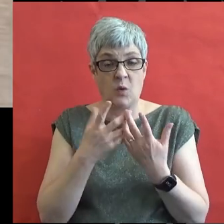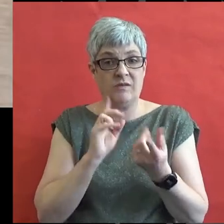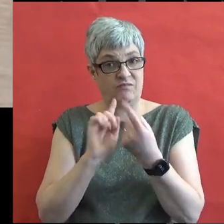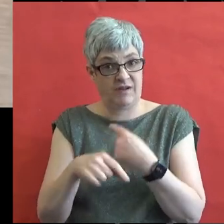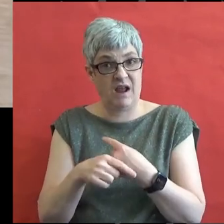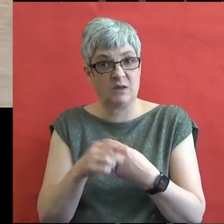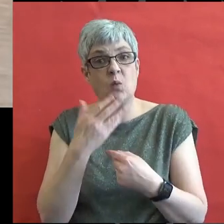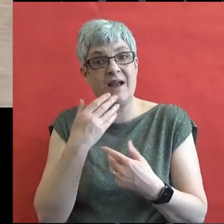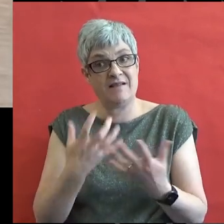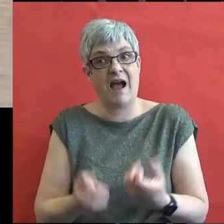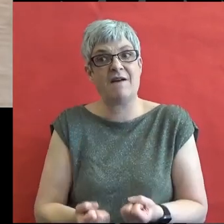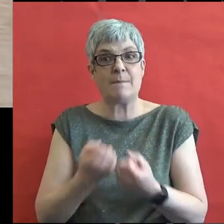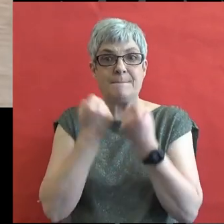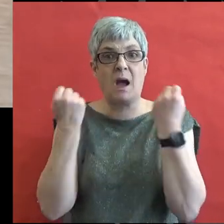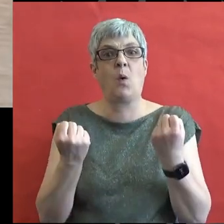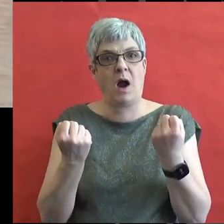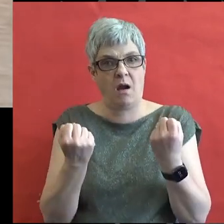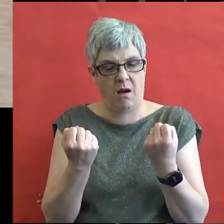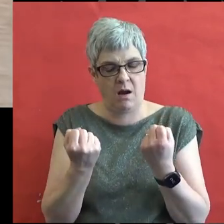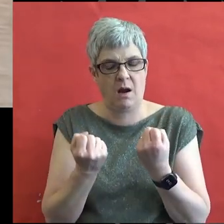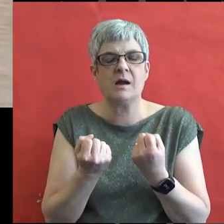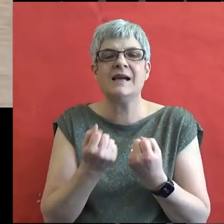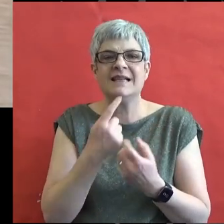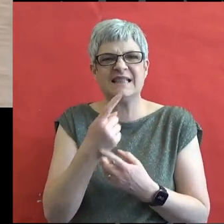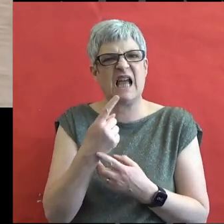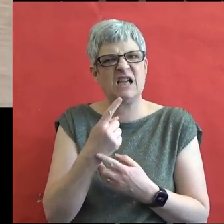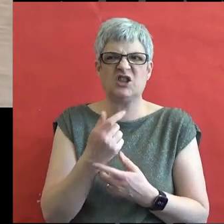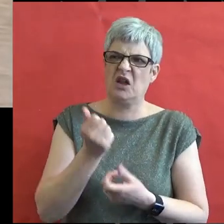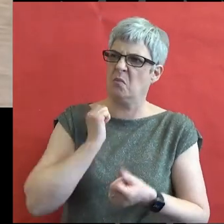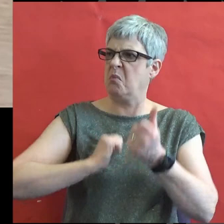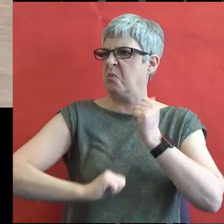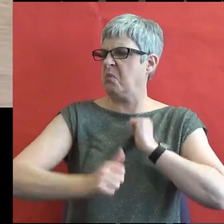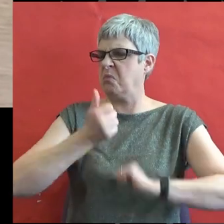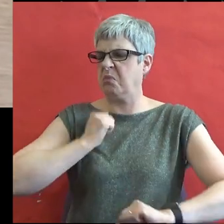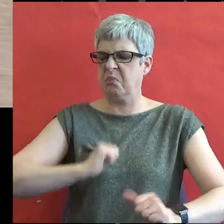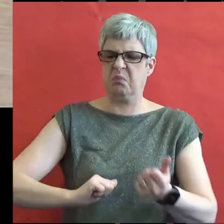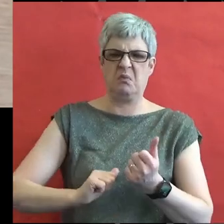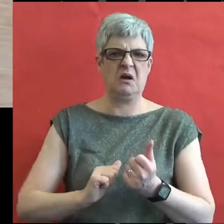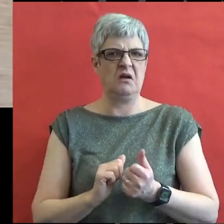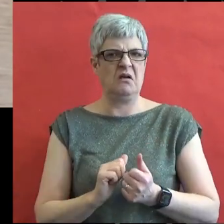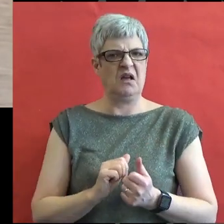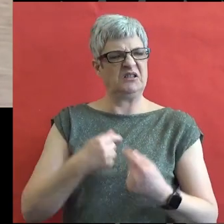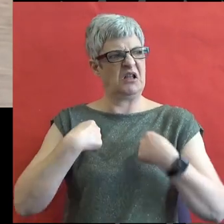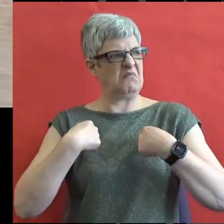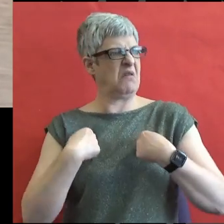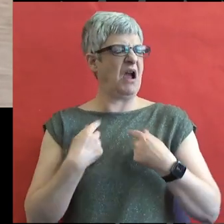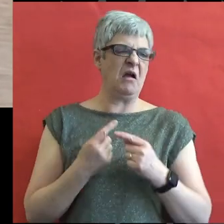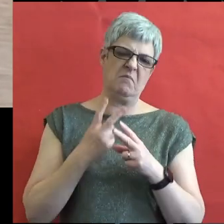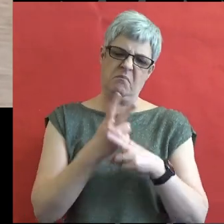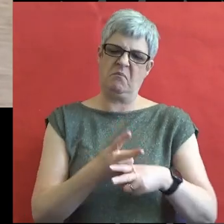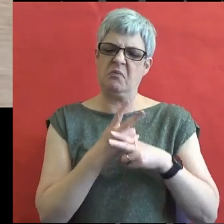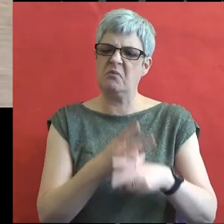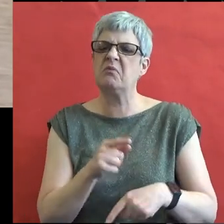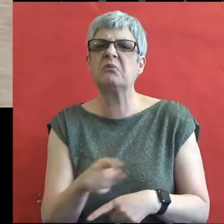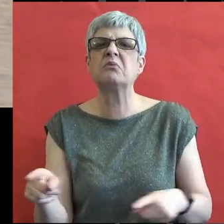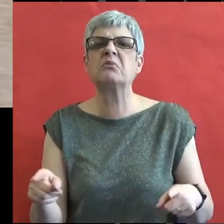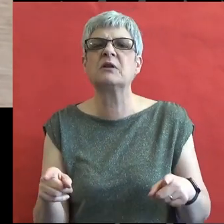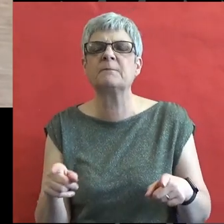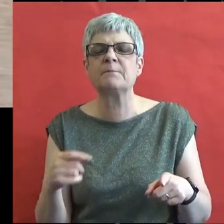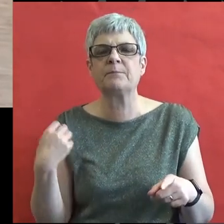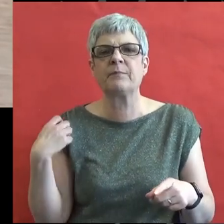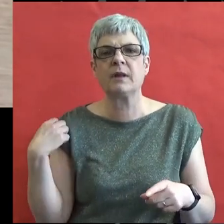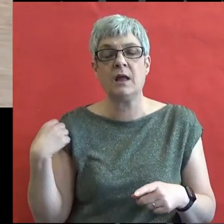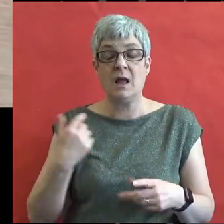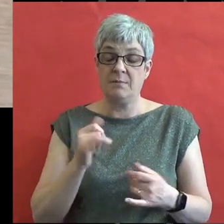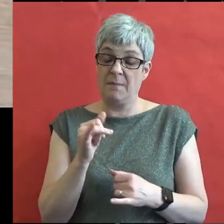others. He tells them, they lord it over them and call themselves benefactors. They might